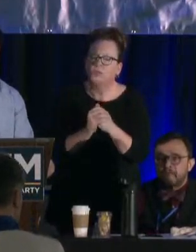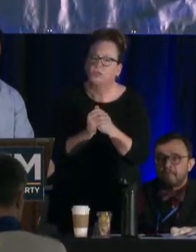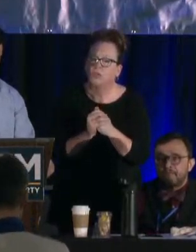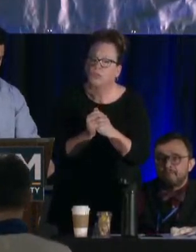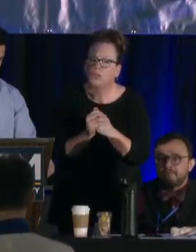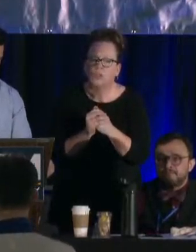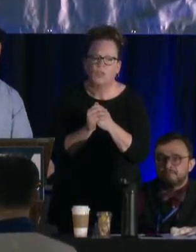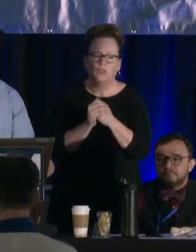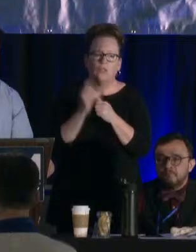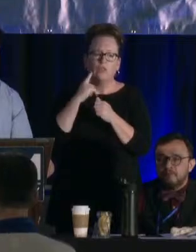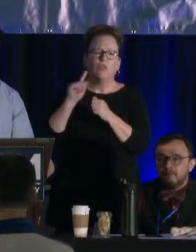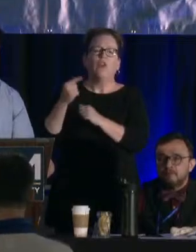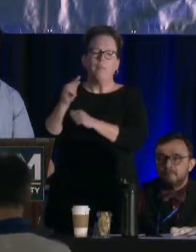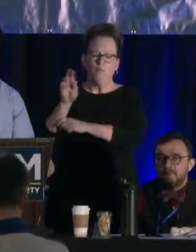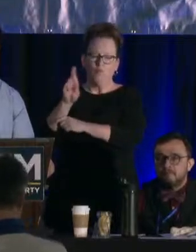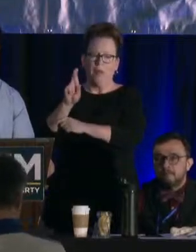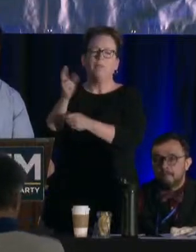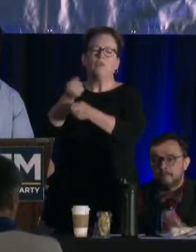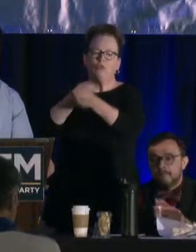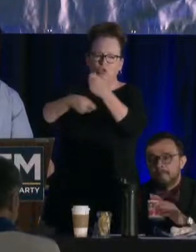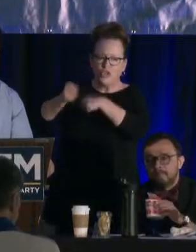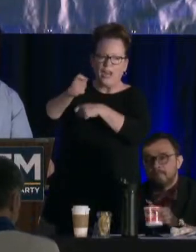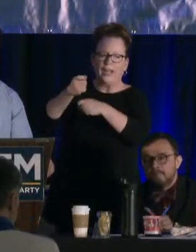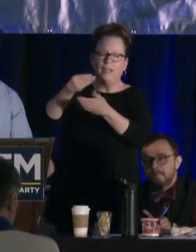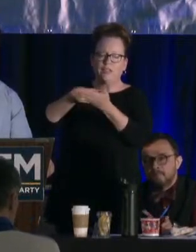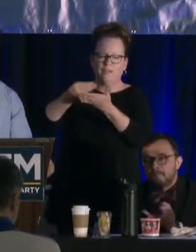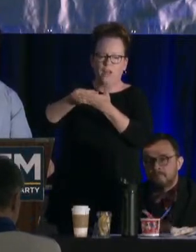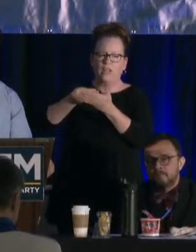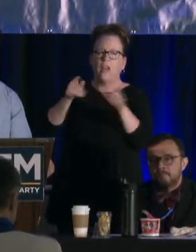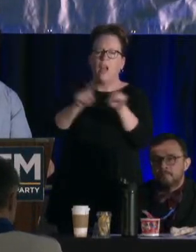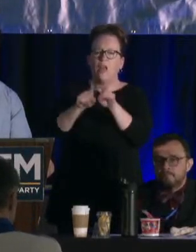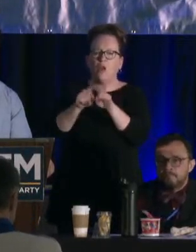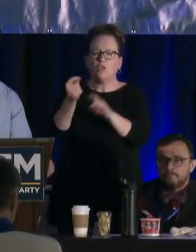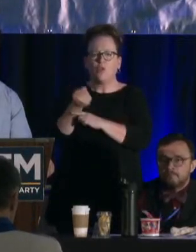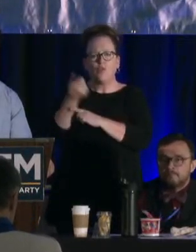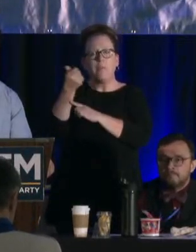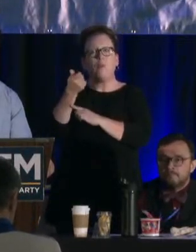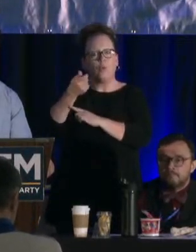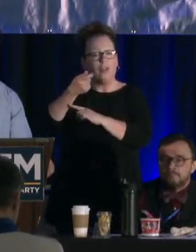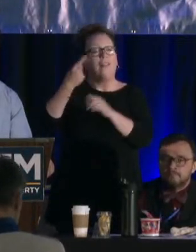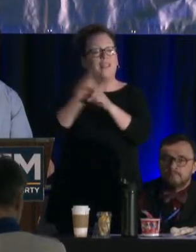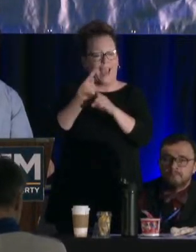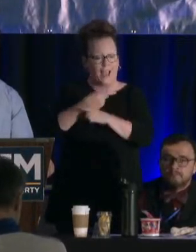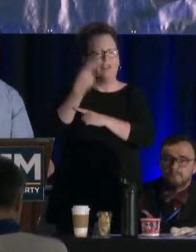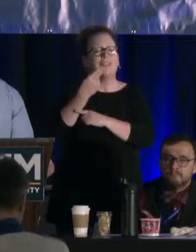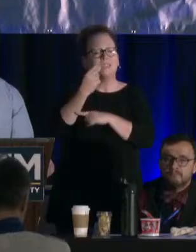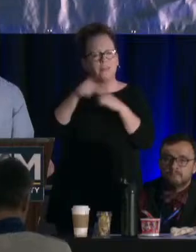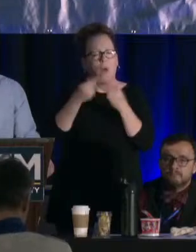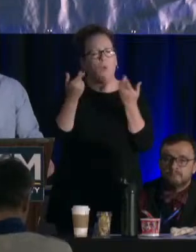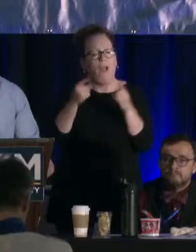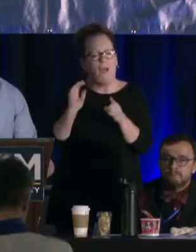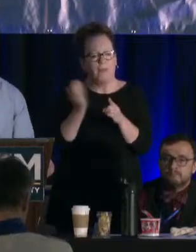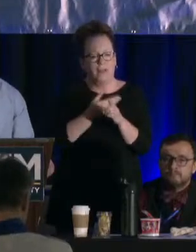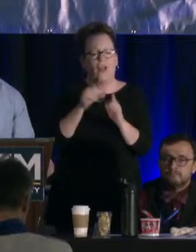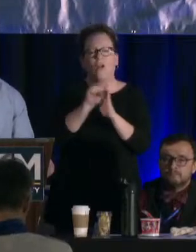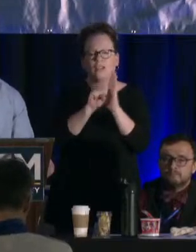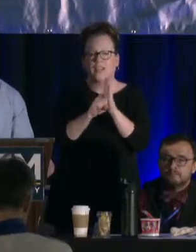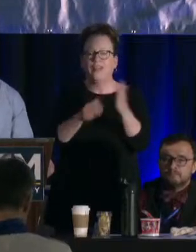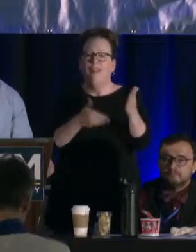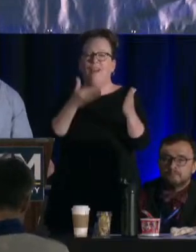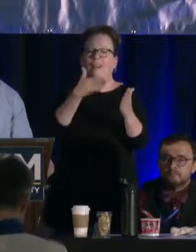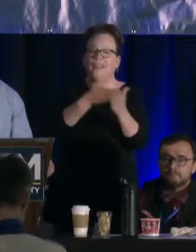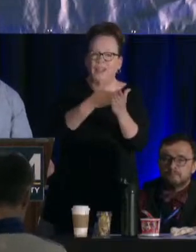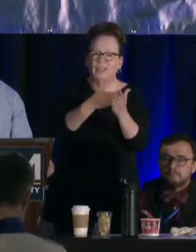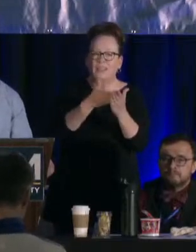conservative Republicans to change history class and to remove accurate history of what happened in our state against the